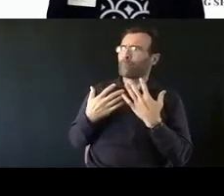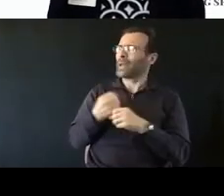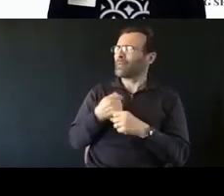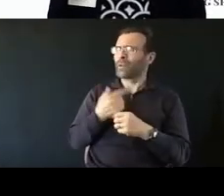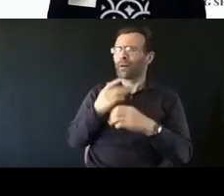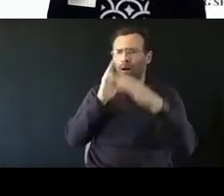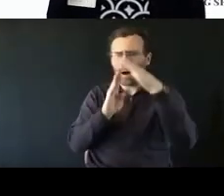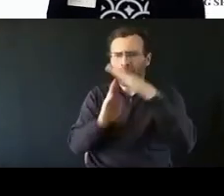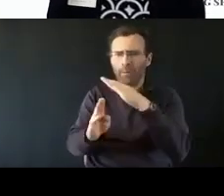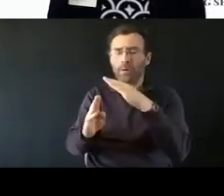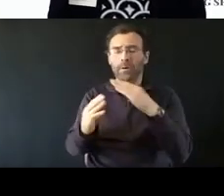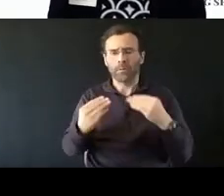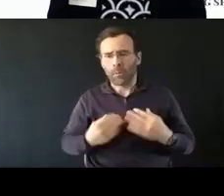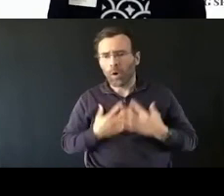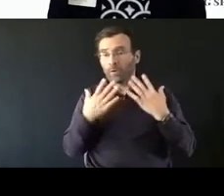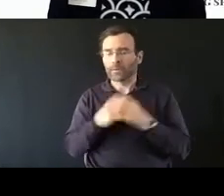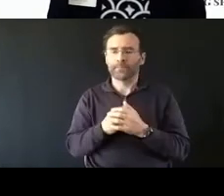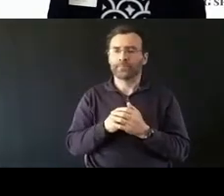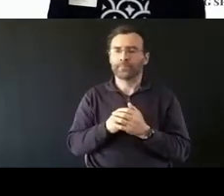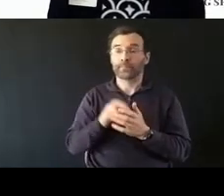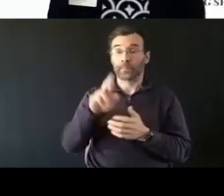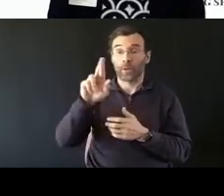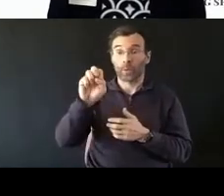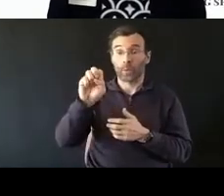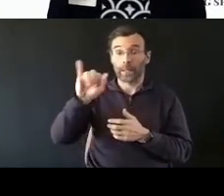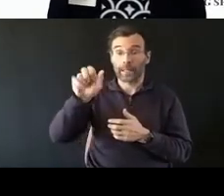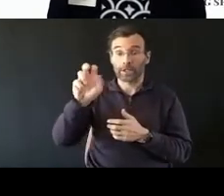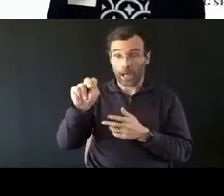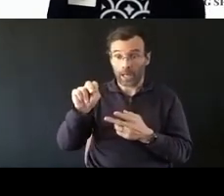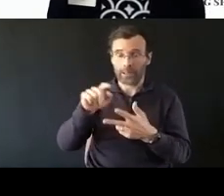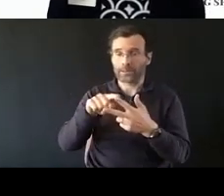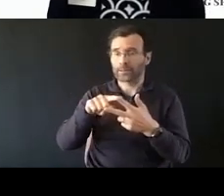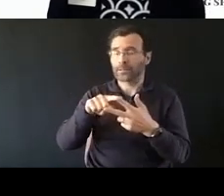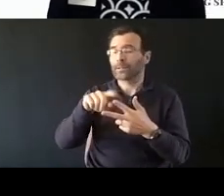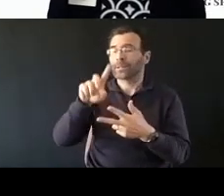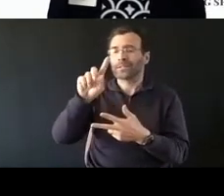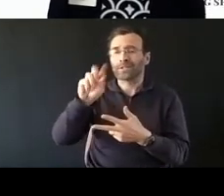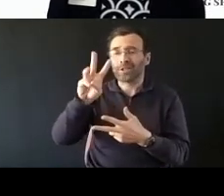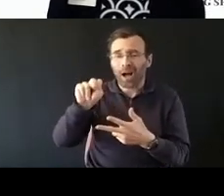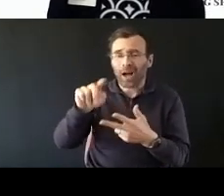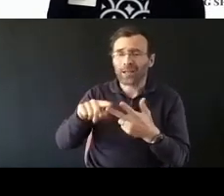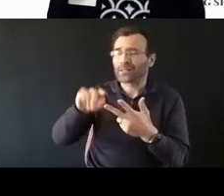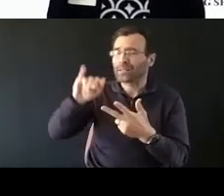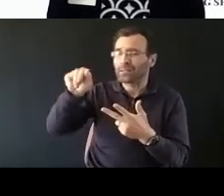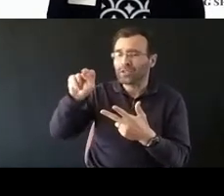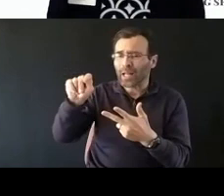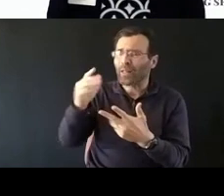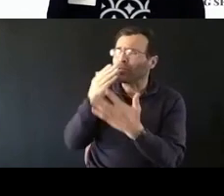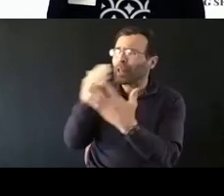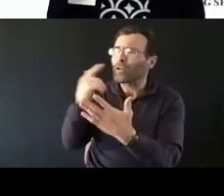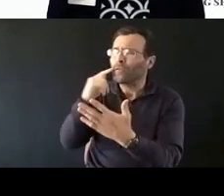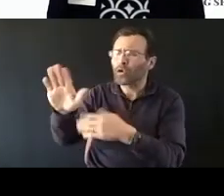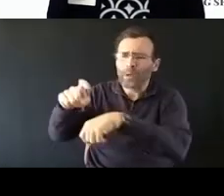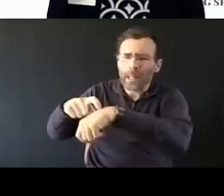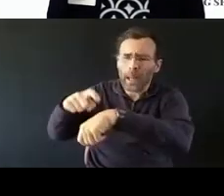So Rajean, Dawn, Janet, thank you so much for the generosity of your time and